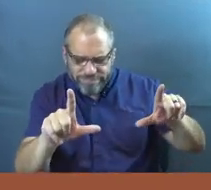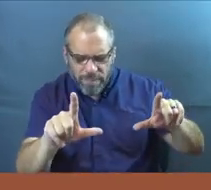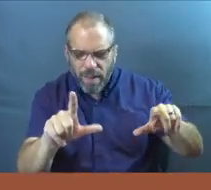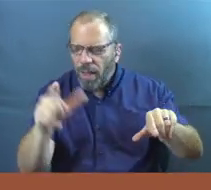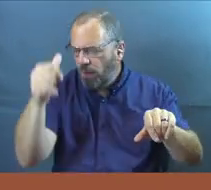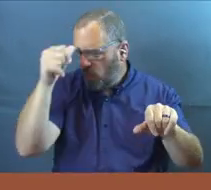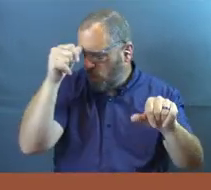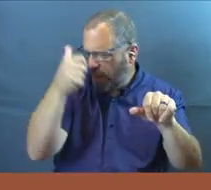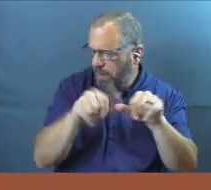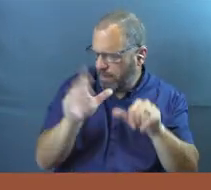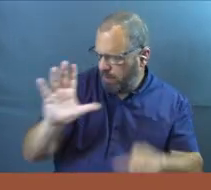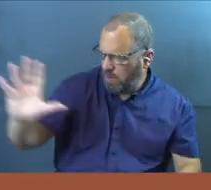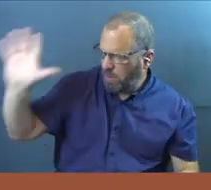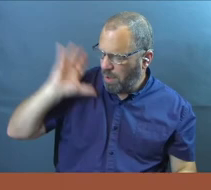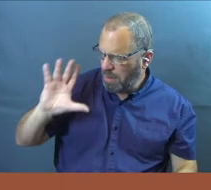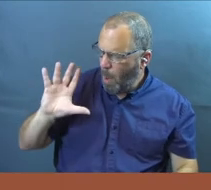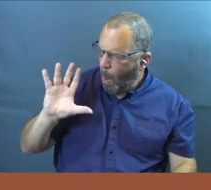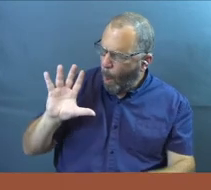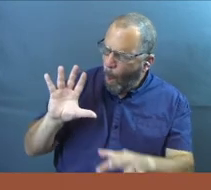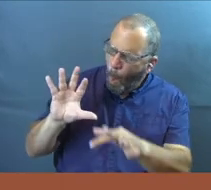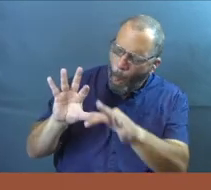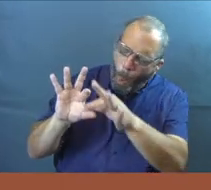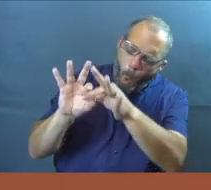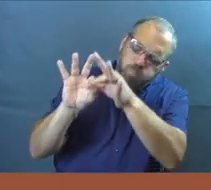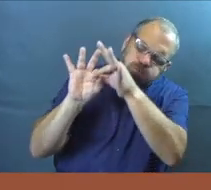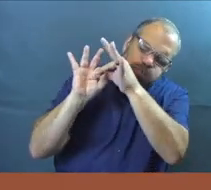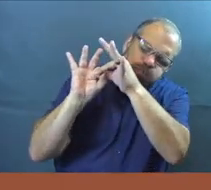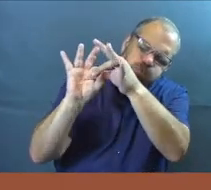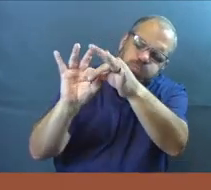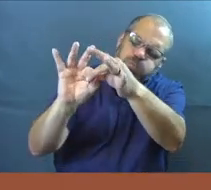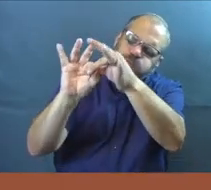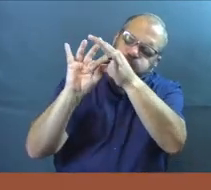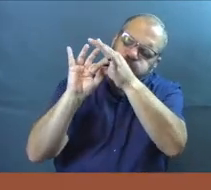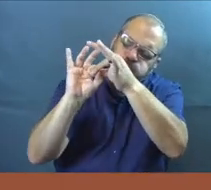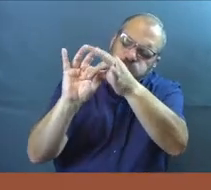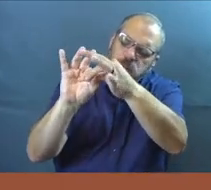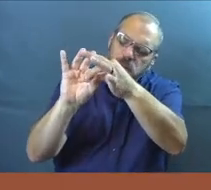we remember what it was like to feel really close to you, and it's been a long time.